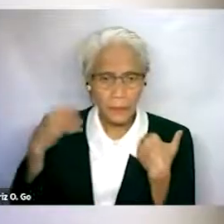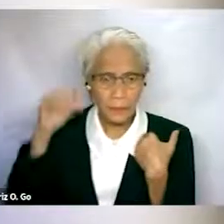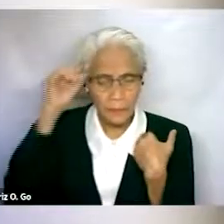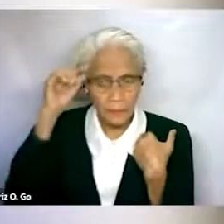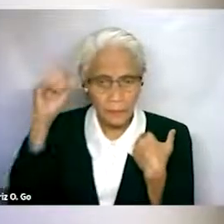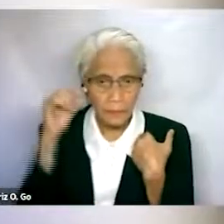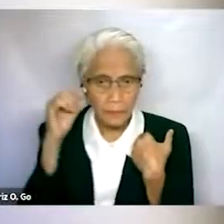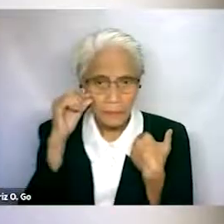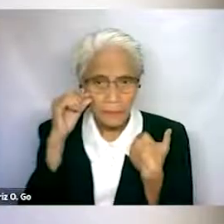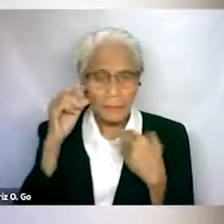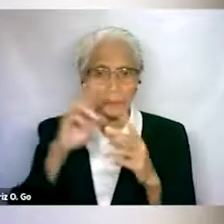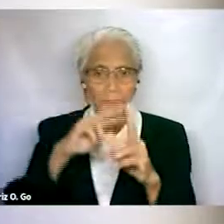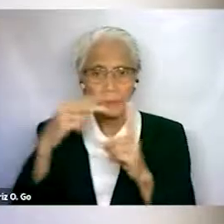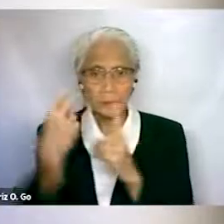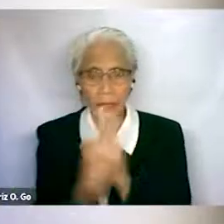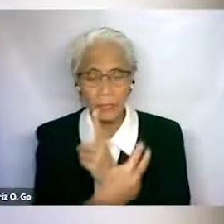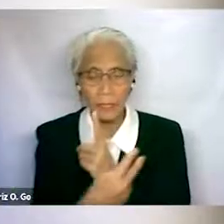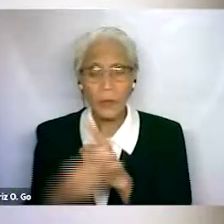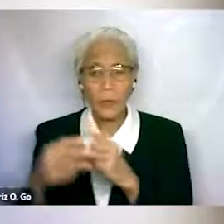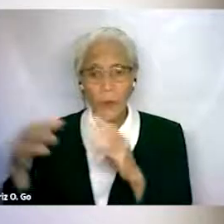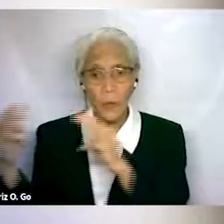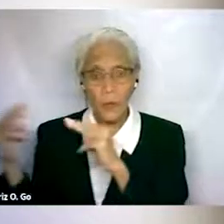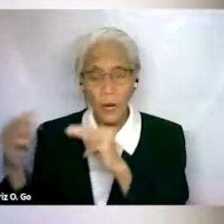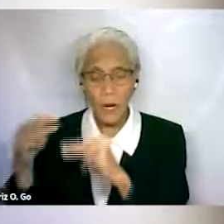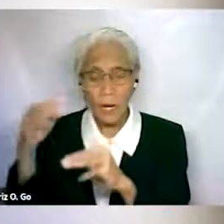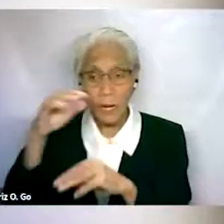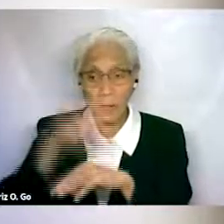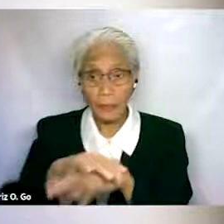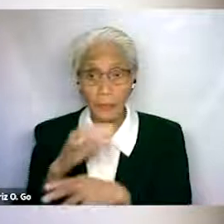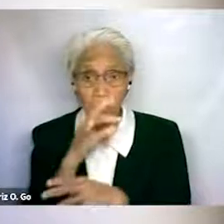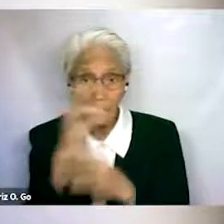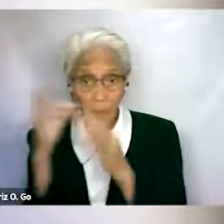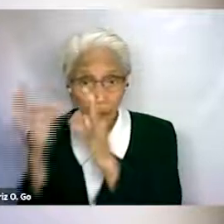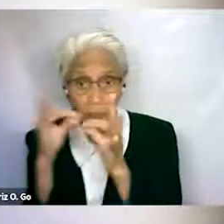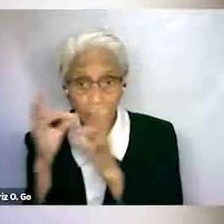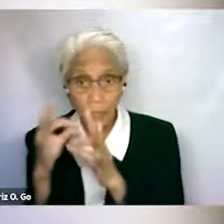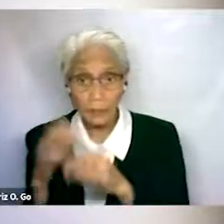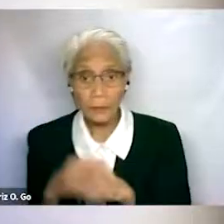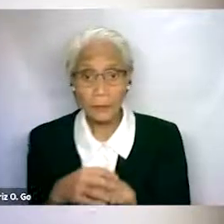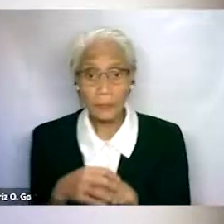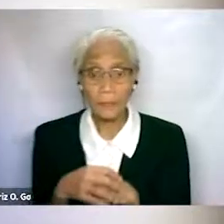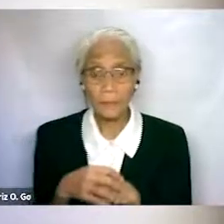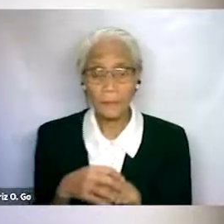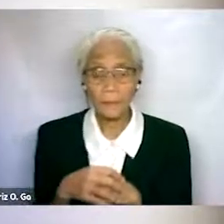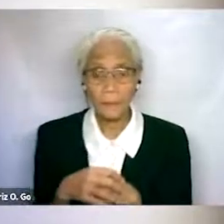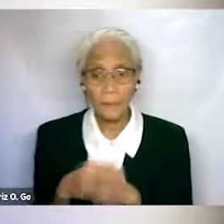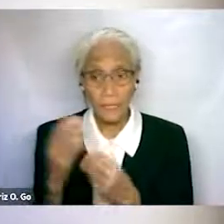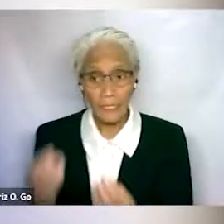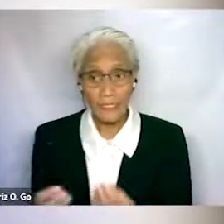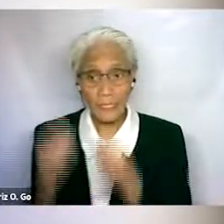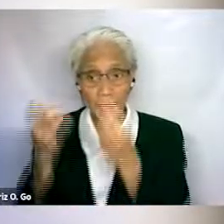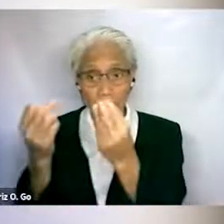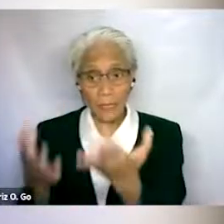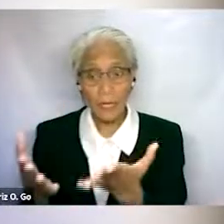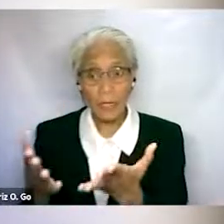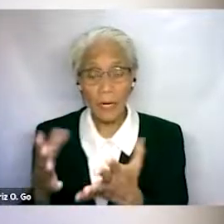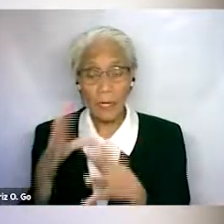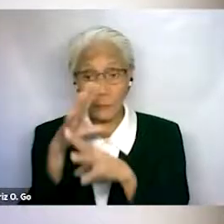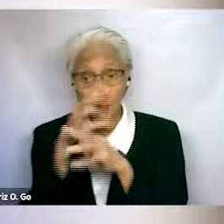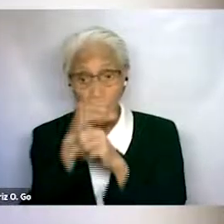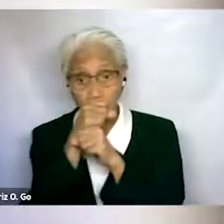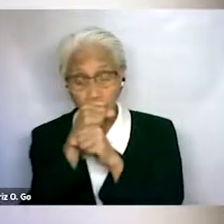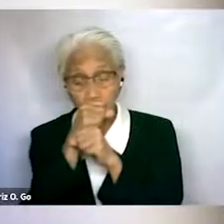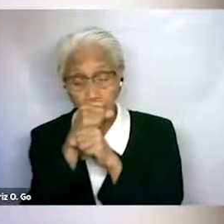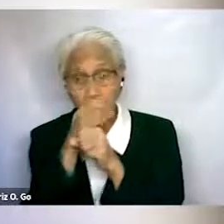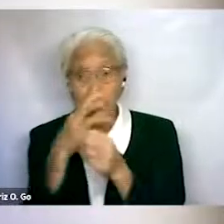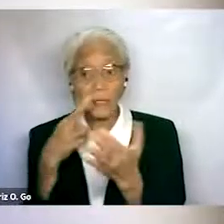bodies working together, and even reports are getting merged together, even with the UPR, because human rights, after all, is interdependent, indivisible,